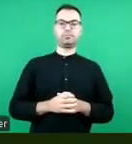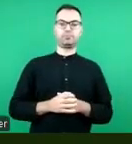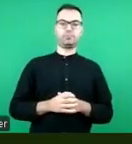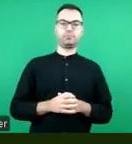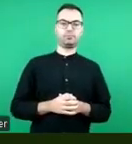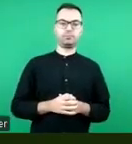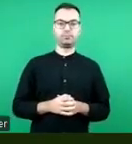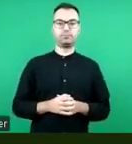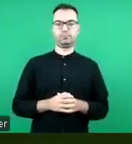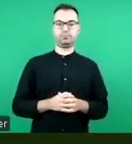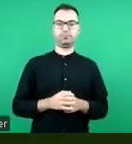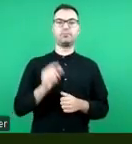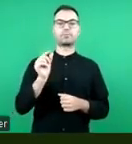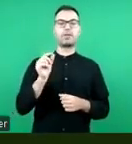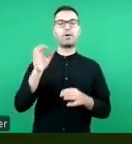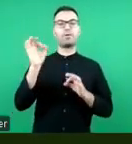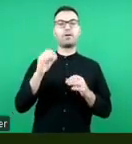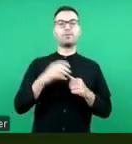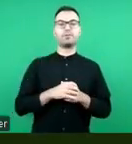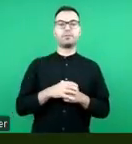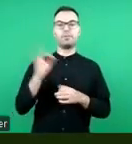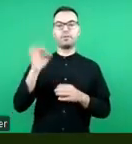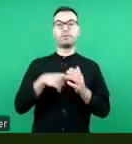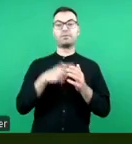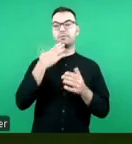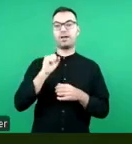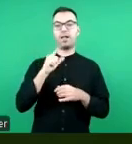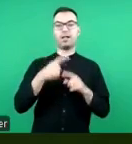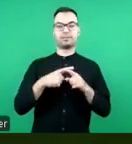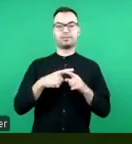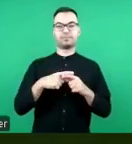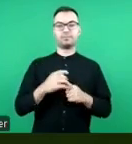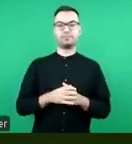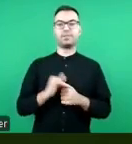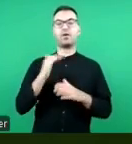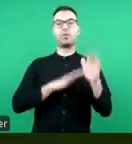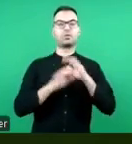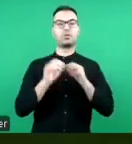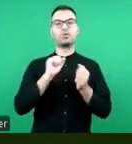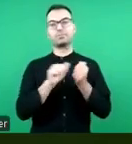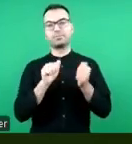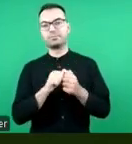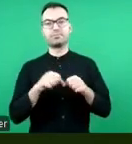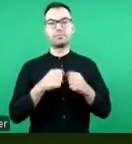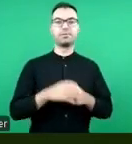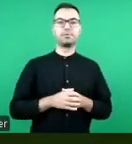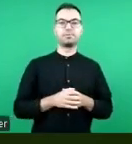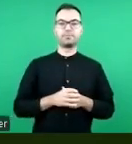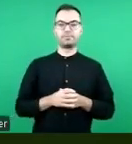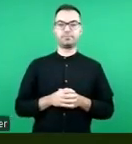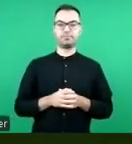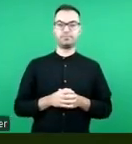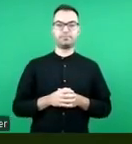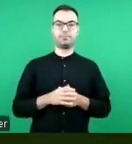had also in this review from Alex, Disturb to Avoid Disturbance, where there's put together all the